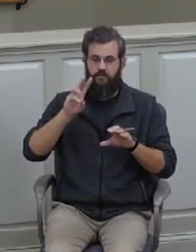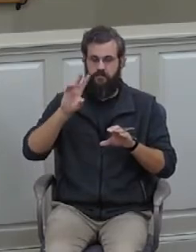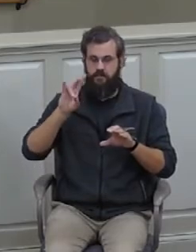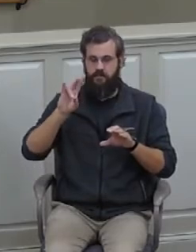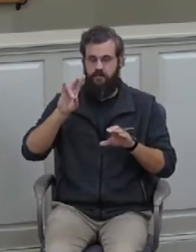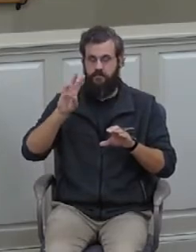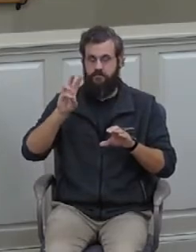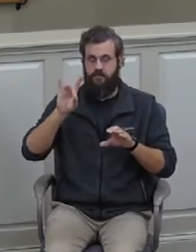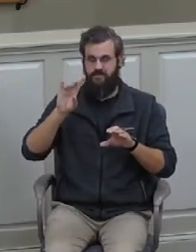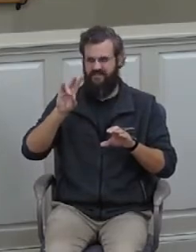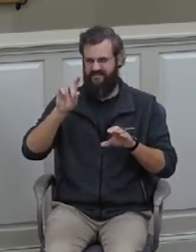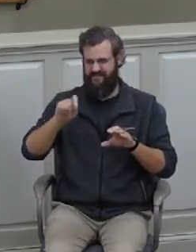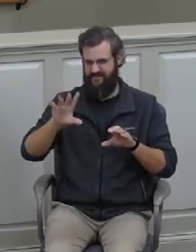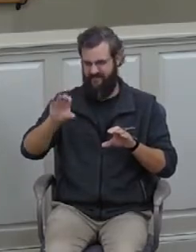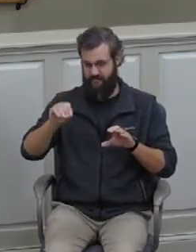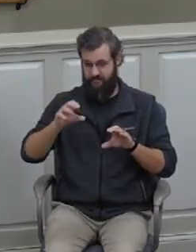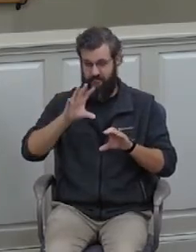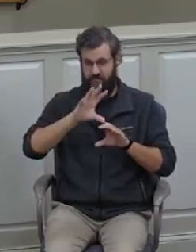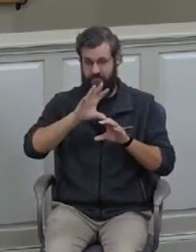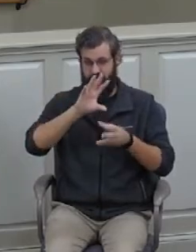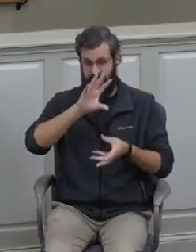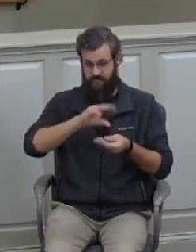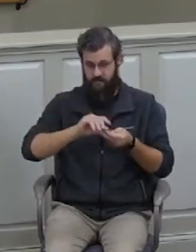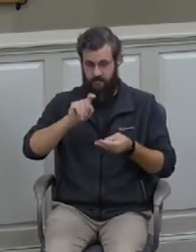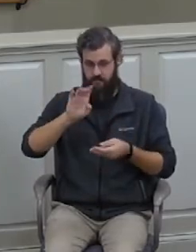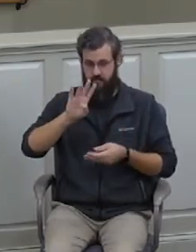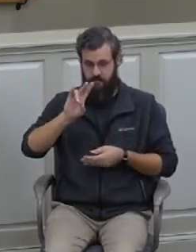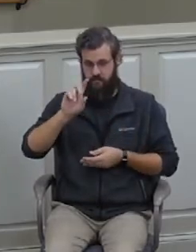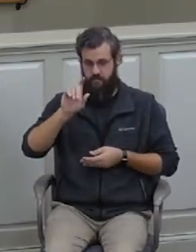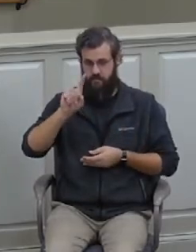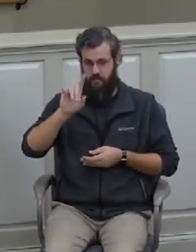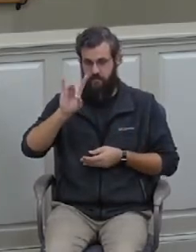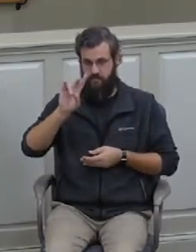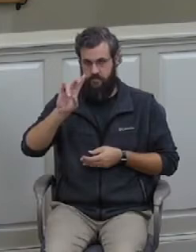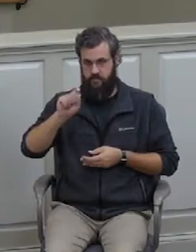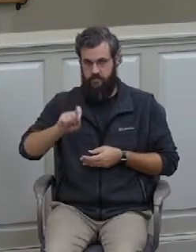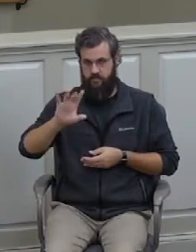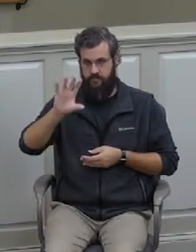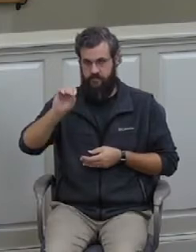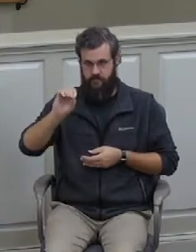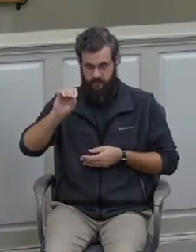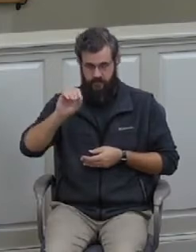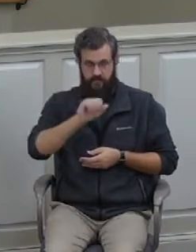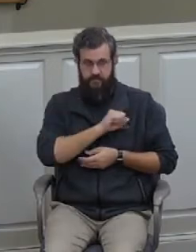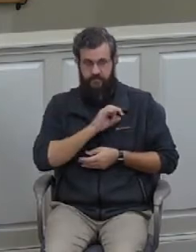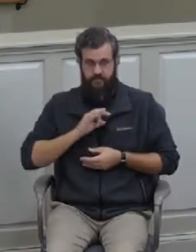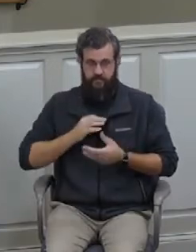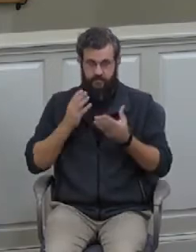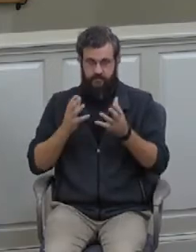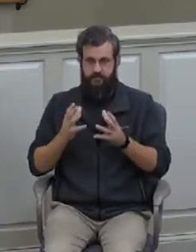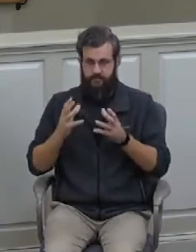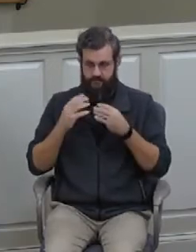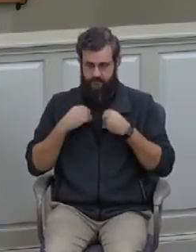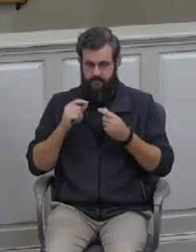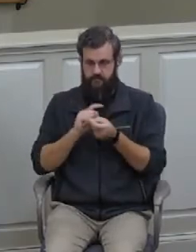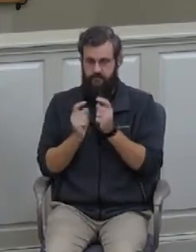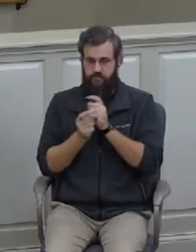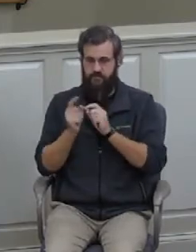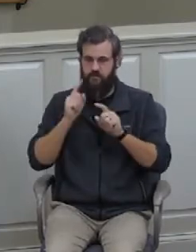$143,687.50, brings the total project cost to $147,187.50. Staff recommends accepting the change order as